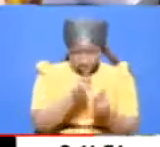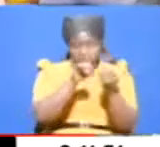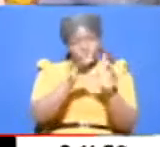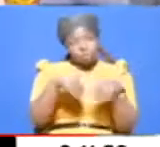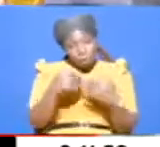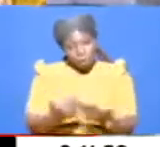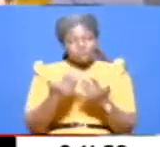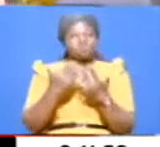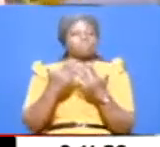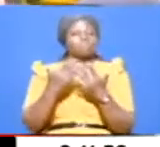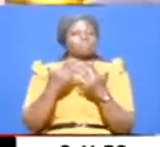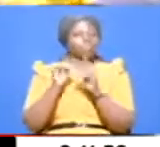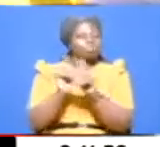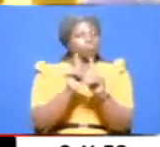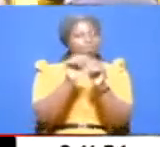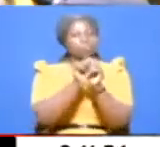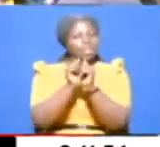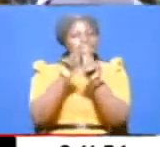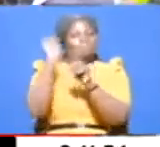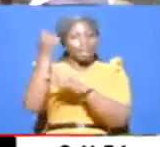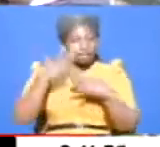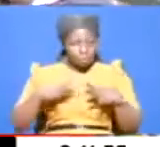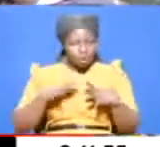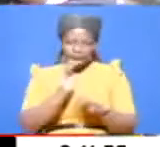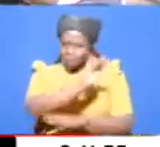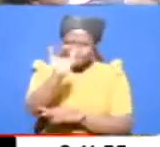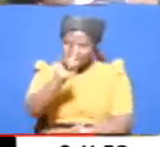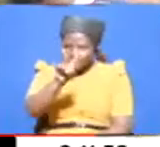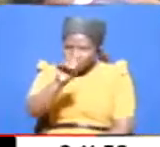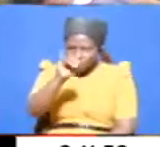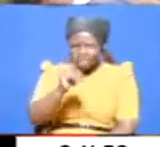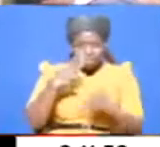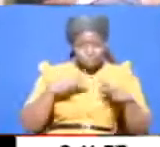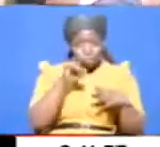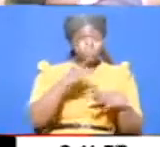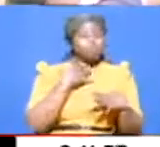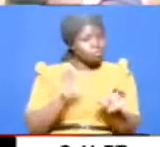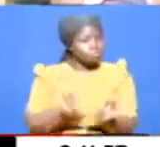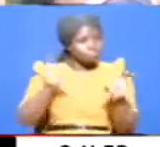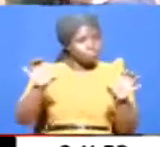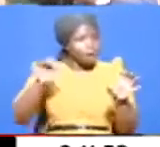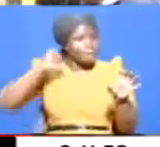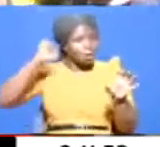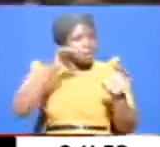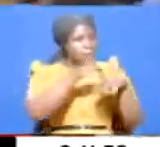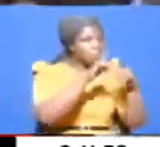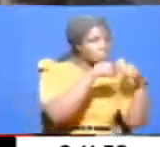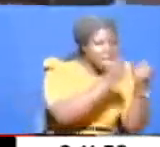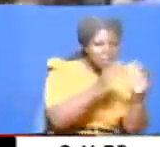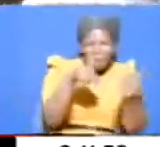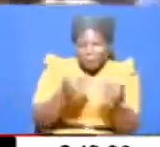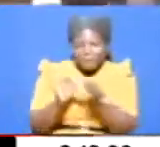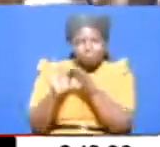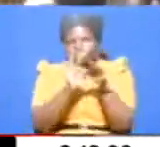Wakenya. Na wauliza watu wa Voi, mnataka tuende kwa siasa ya kugawanyana kwa makabila ama mnataka siasa ya kuungana?